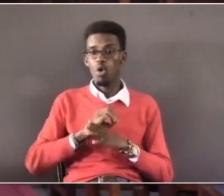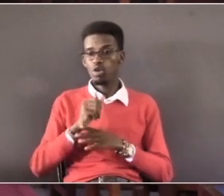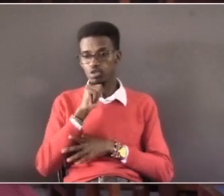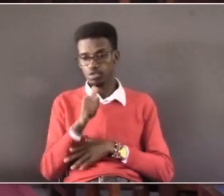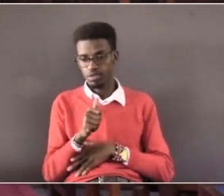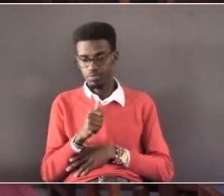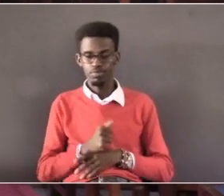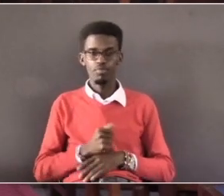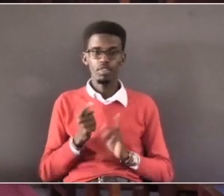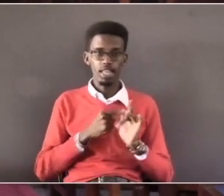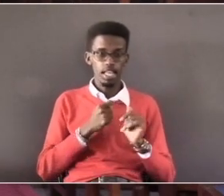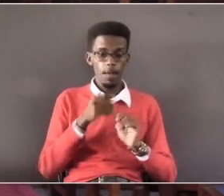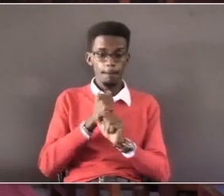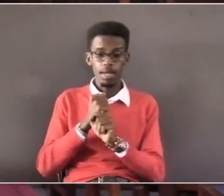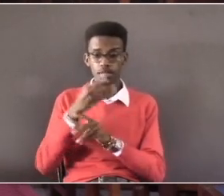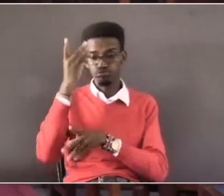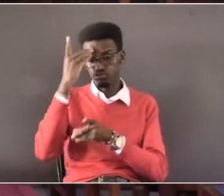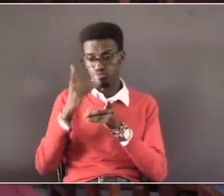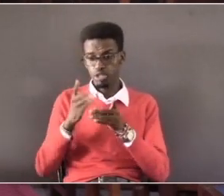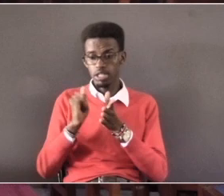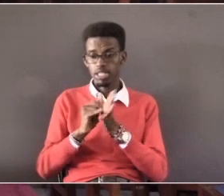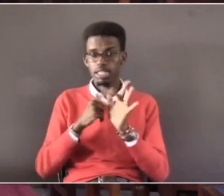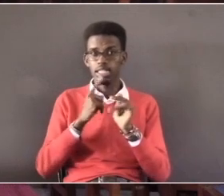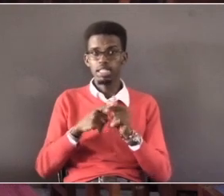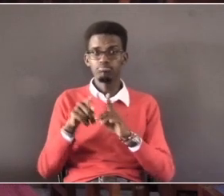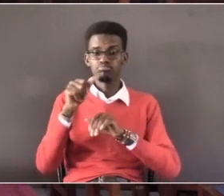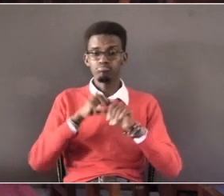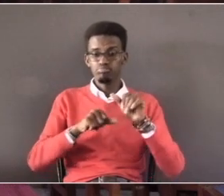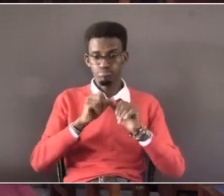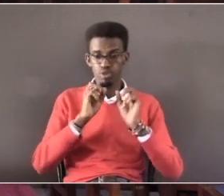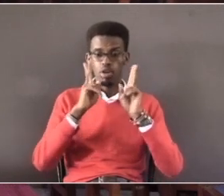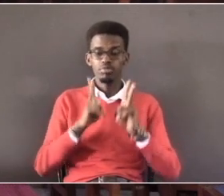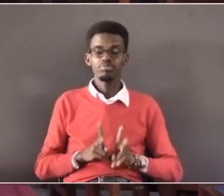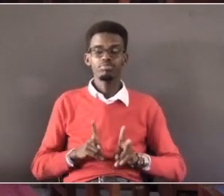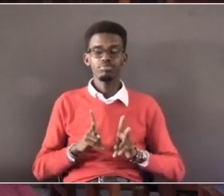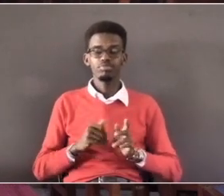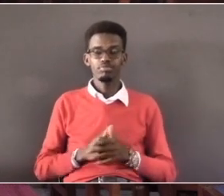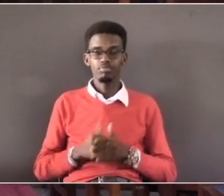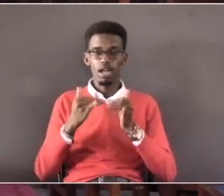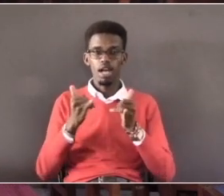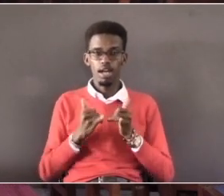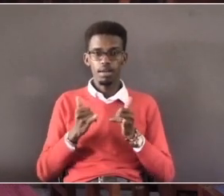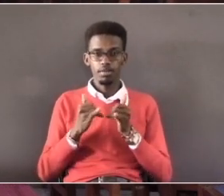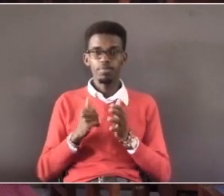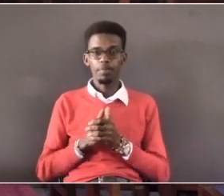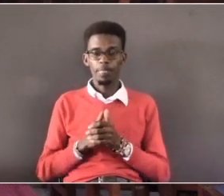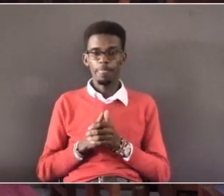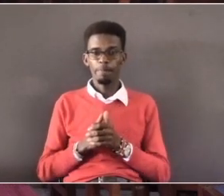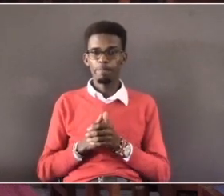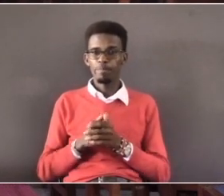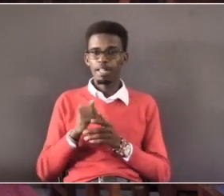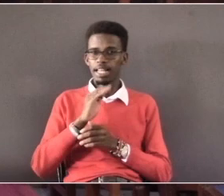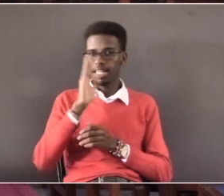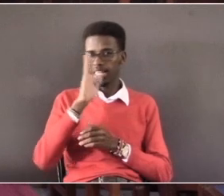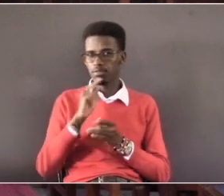not? And once you have made up that decision, then you act accordingly, okay? Now, do not